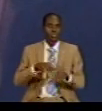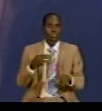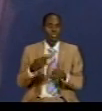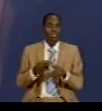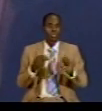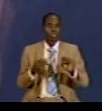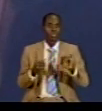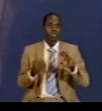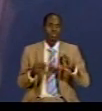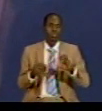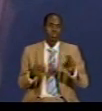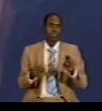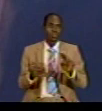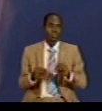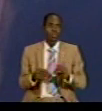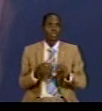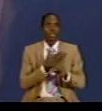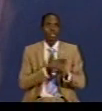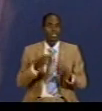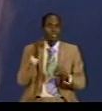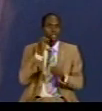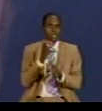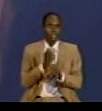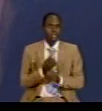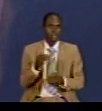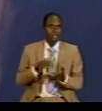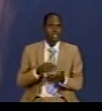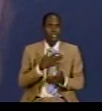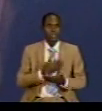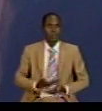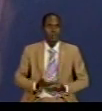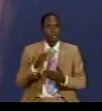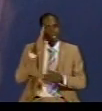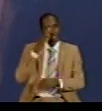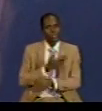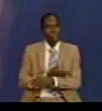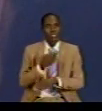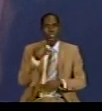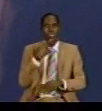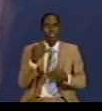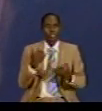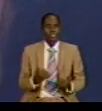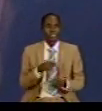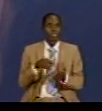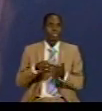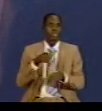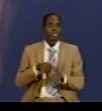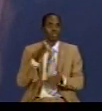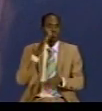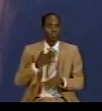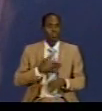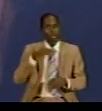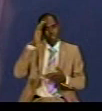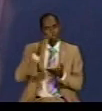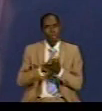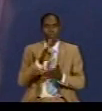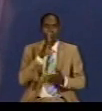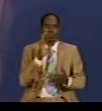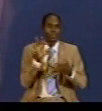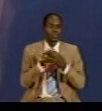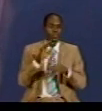3 sons, therefore was his name called Levi." And she conceived again, and bare a